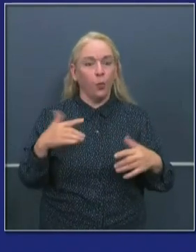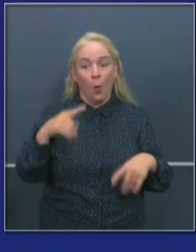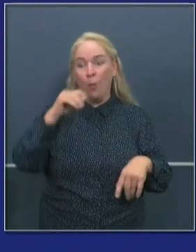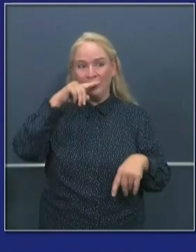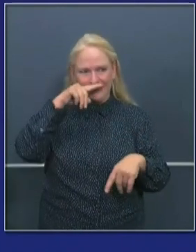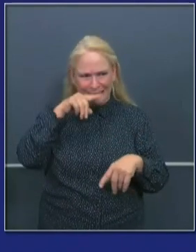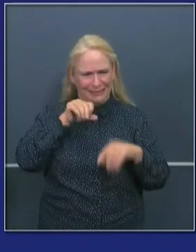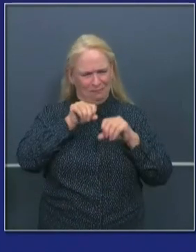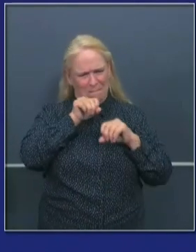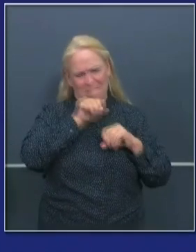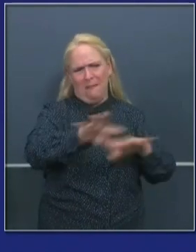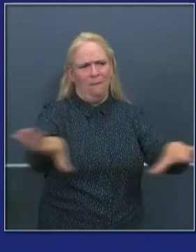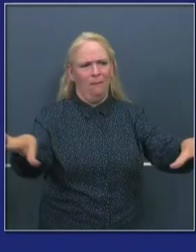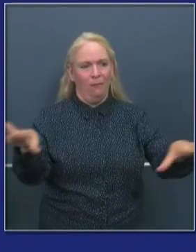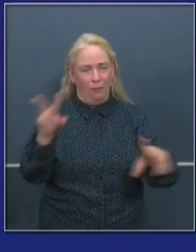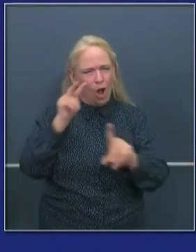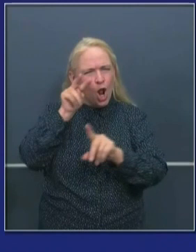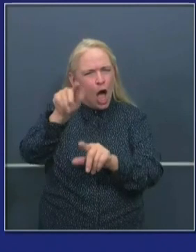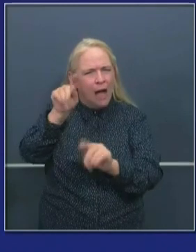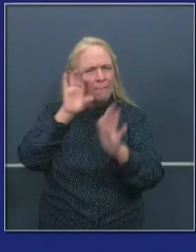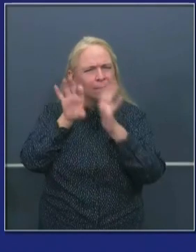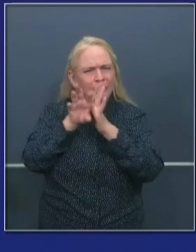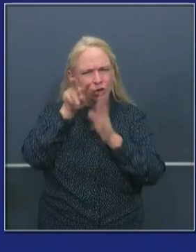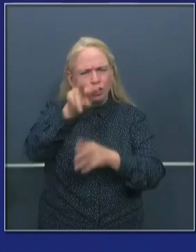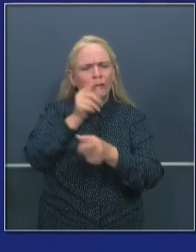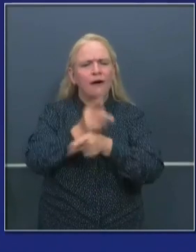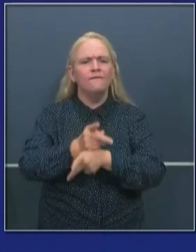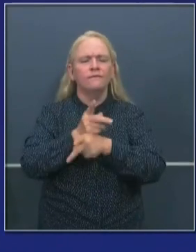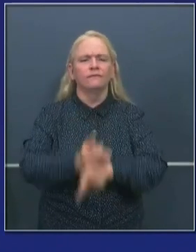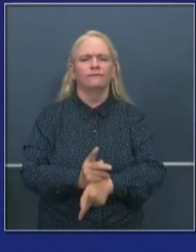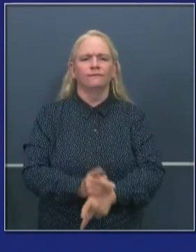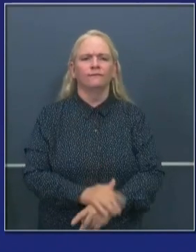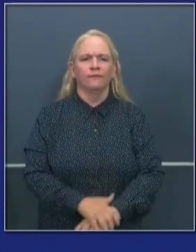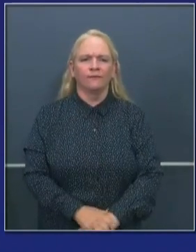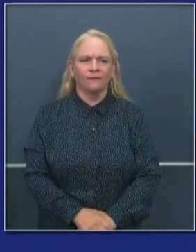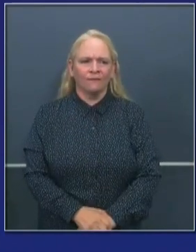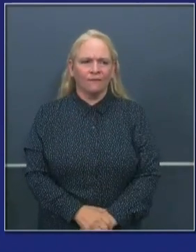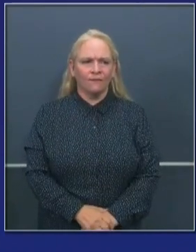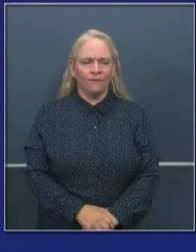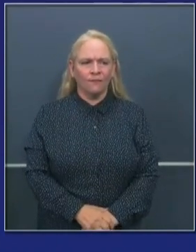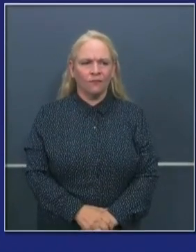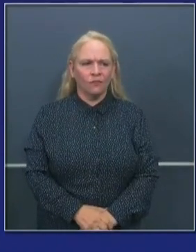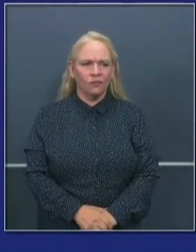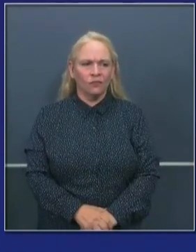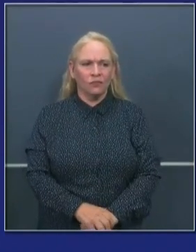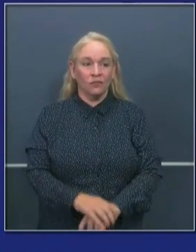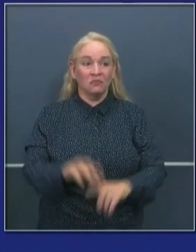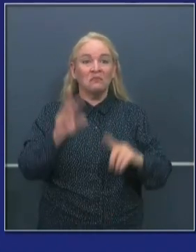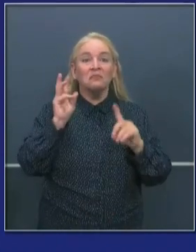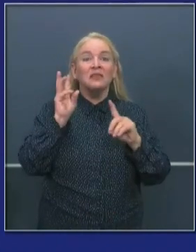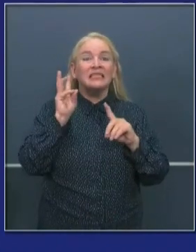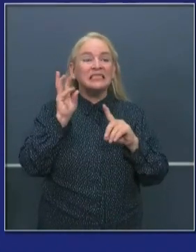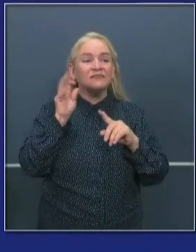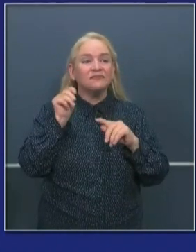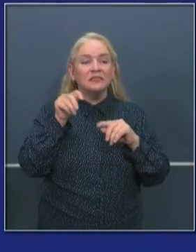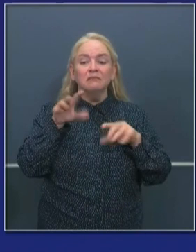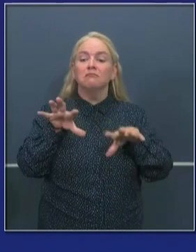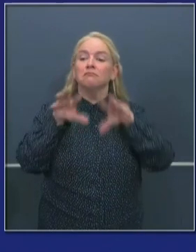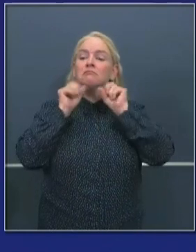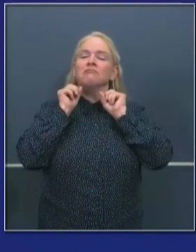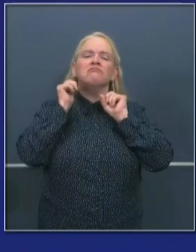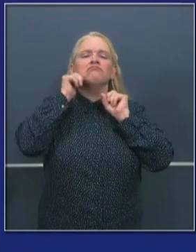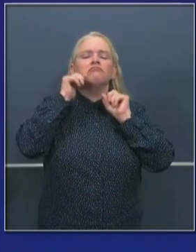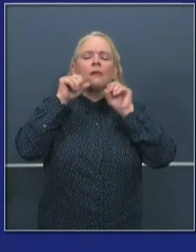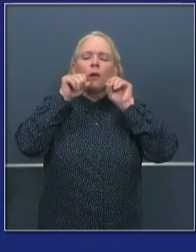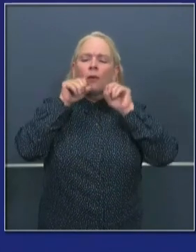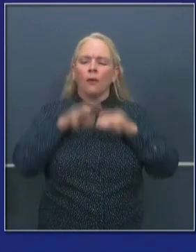take a look at this closely. If you cough, droplets go about 6 feet. Even if you take a big exhale,